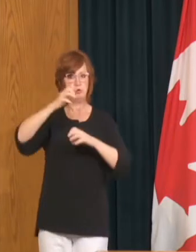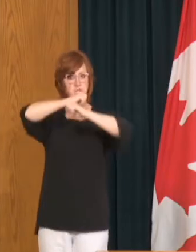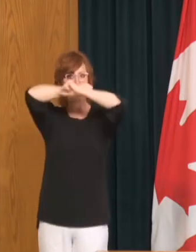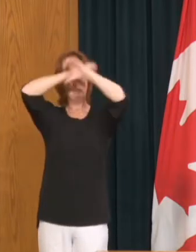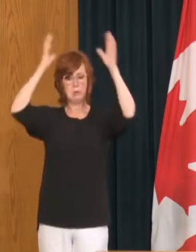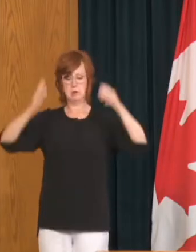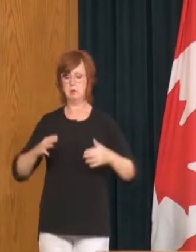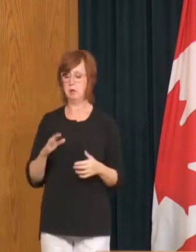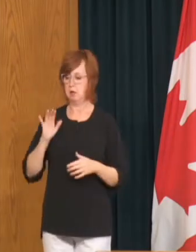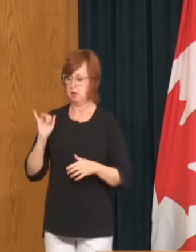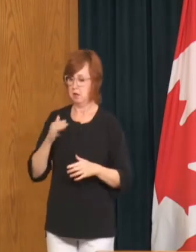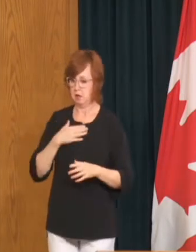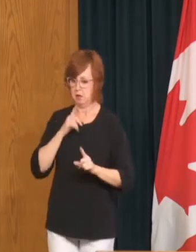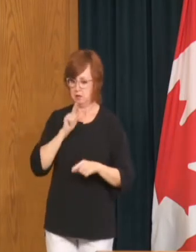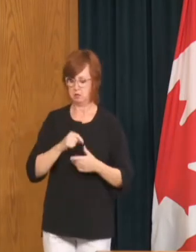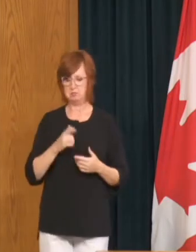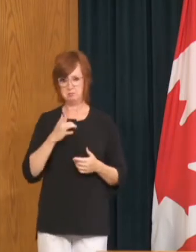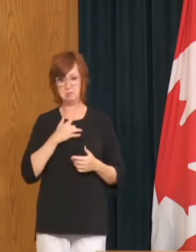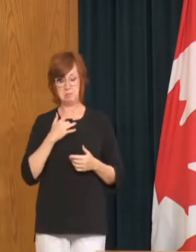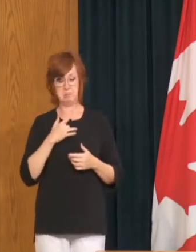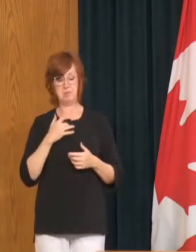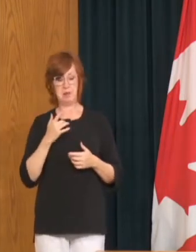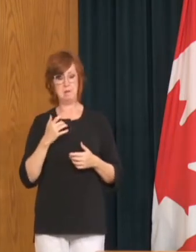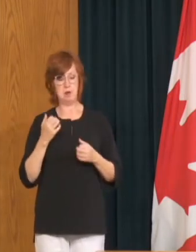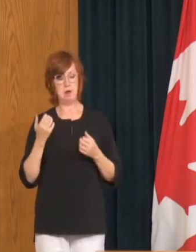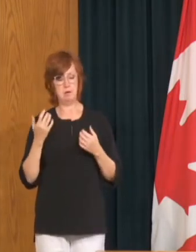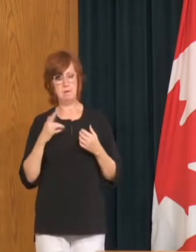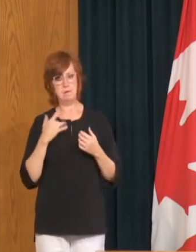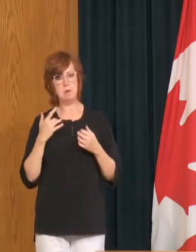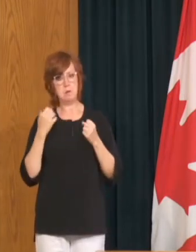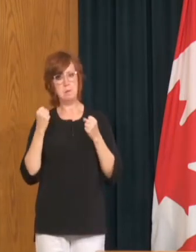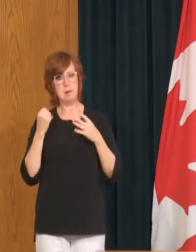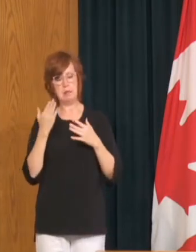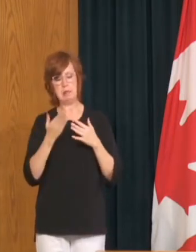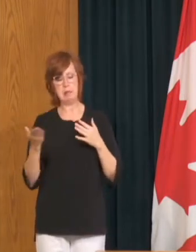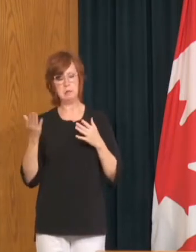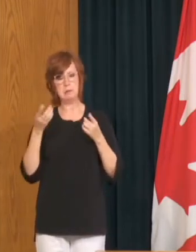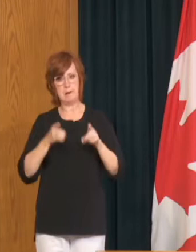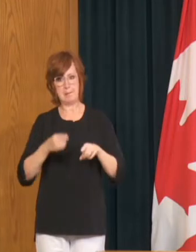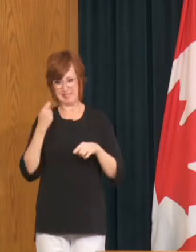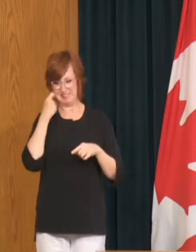that happened this session, and I think there's likely a number of members that were not